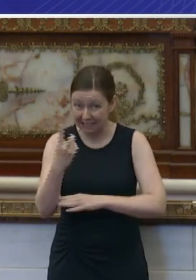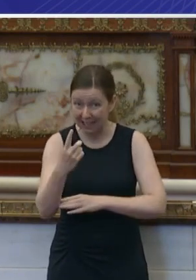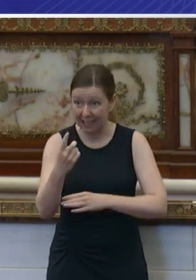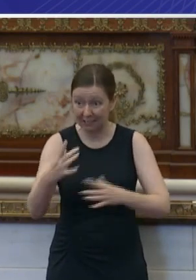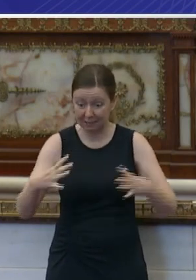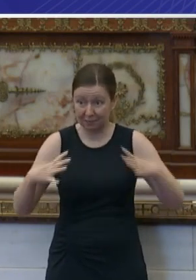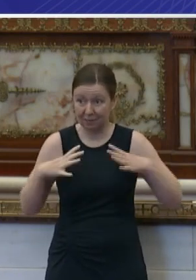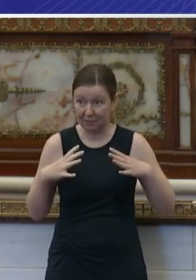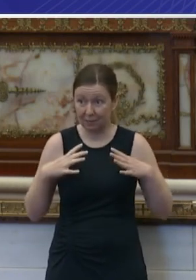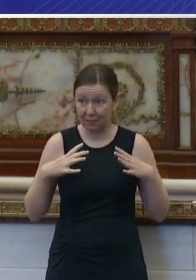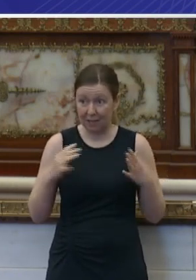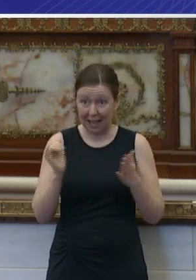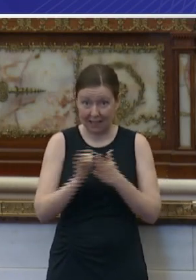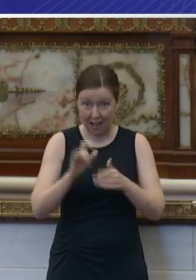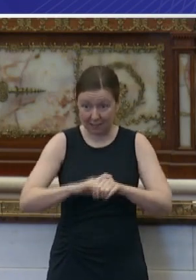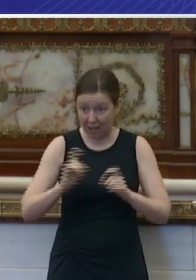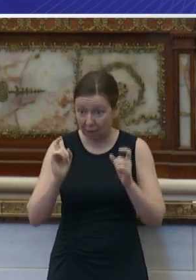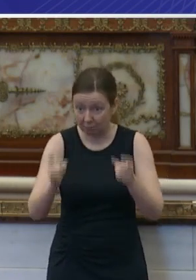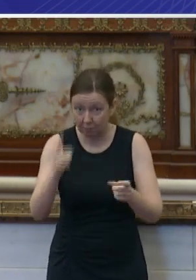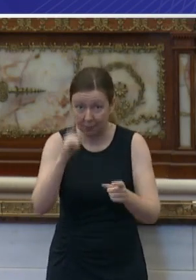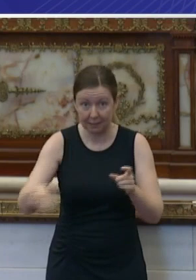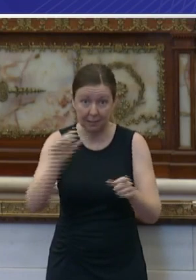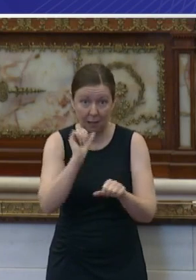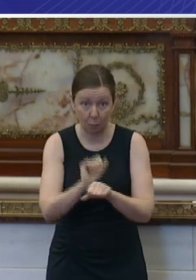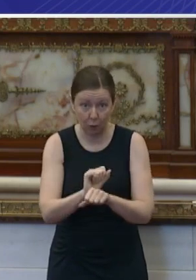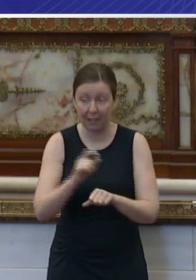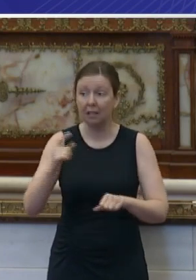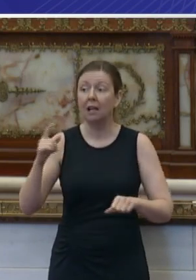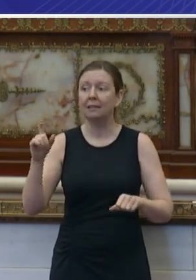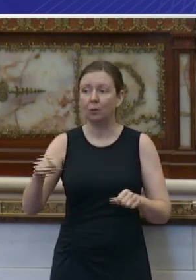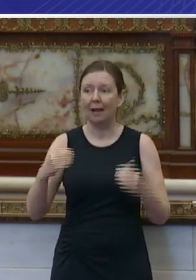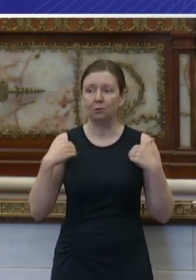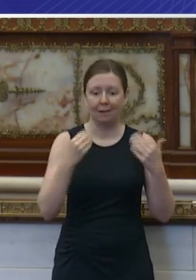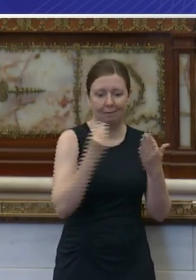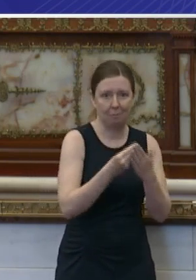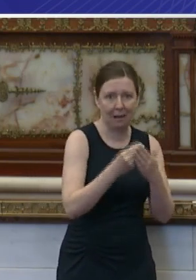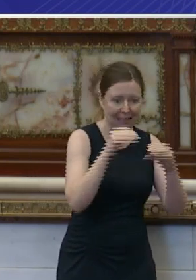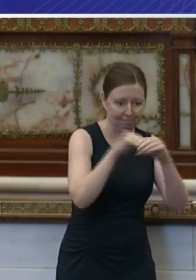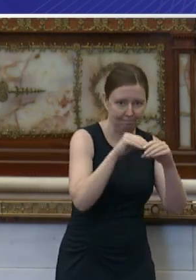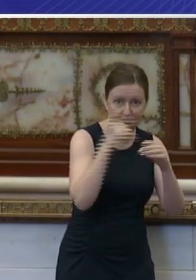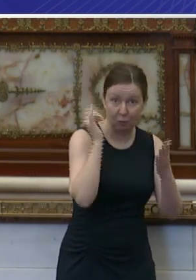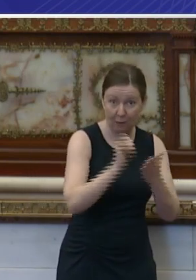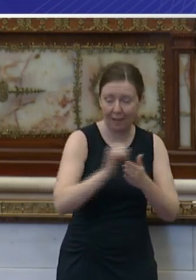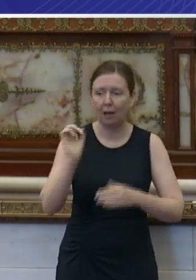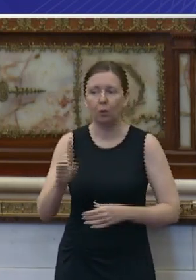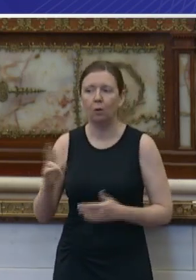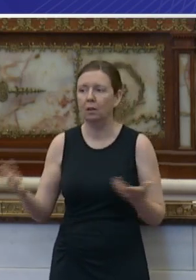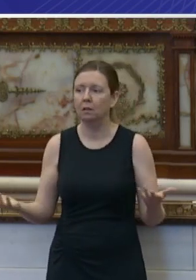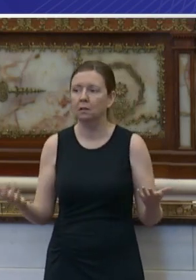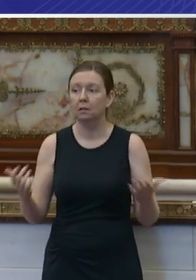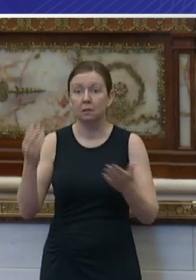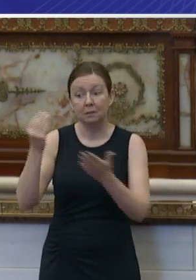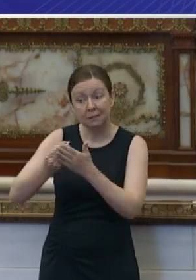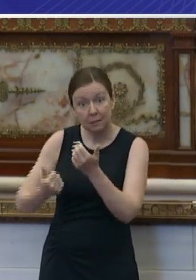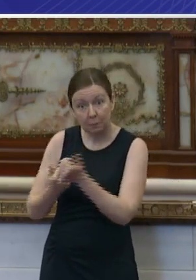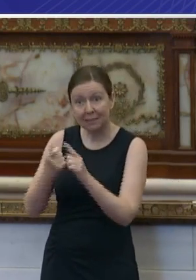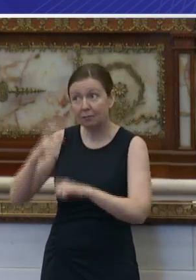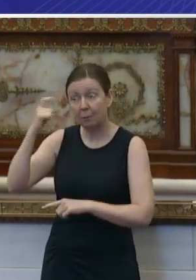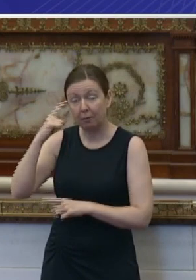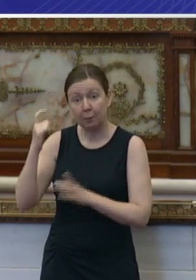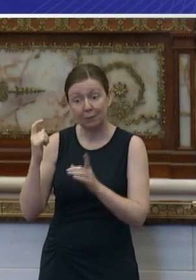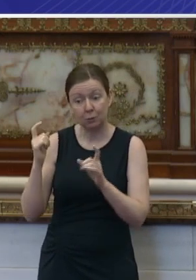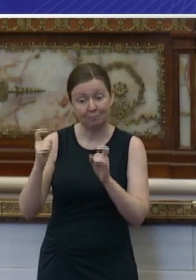right then because their employees aren't working? And do they have to have reserves to do that, or is there any subsidy from the government